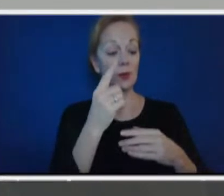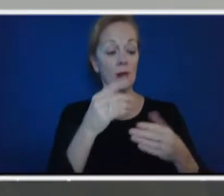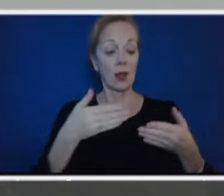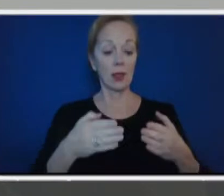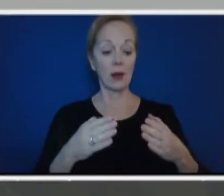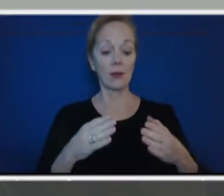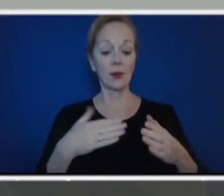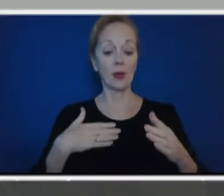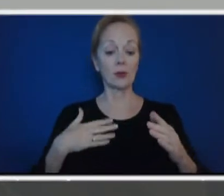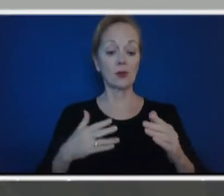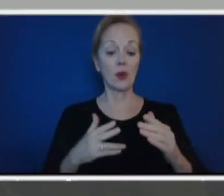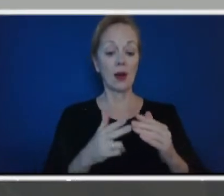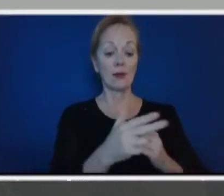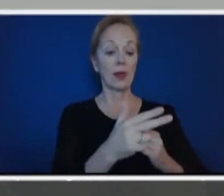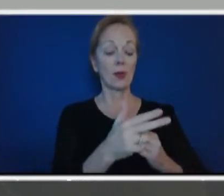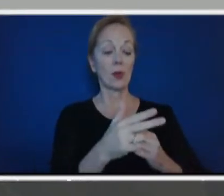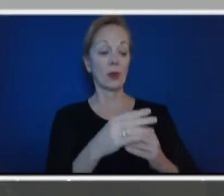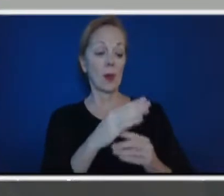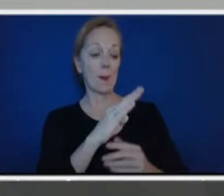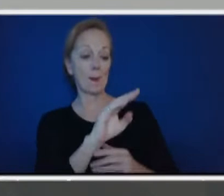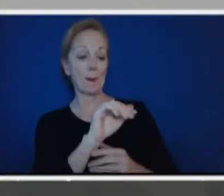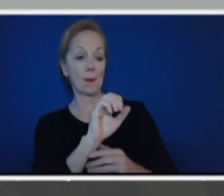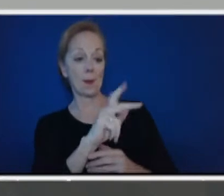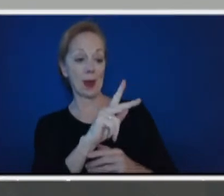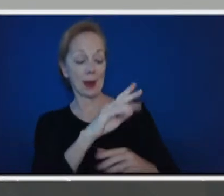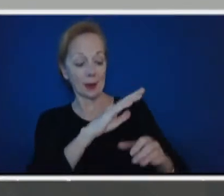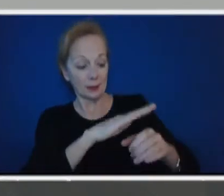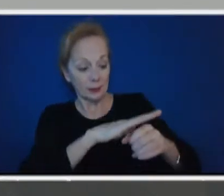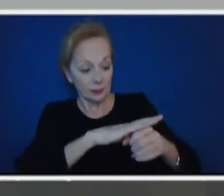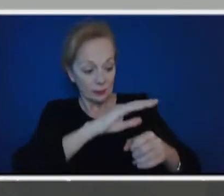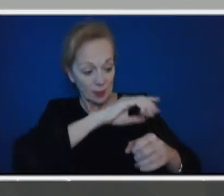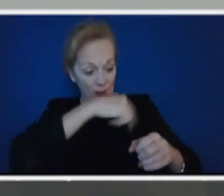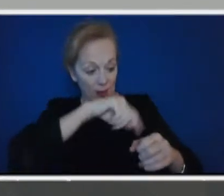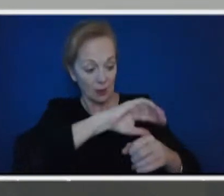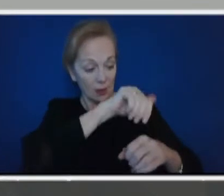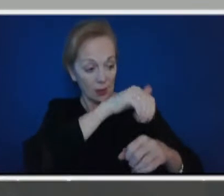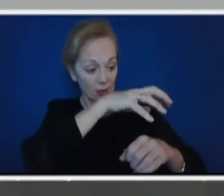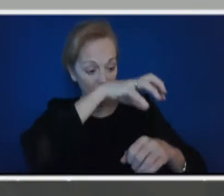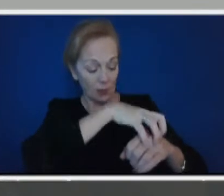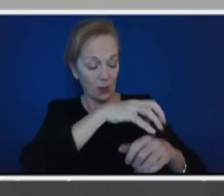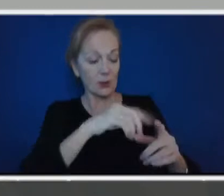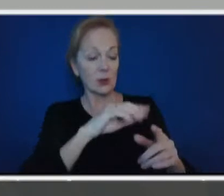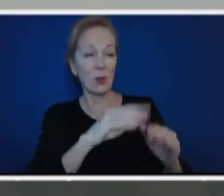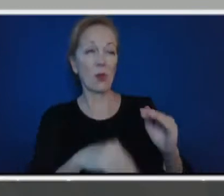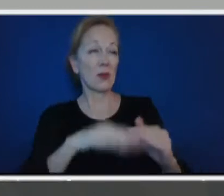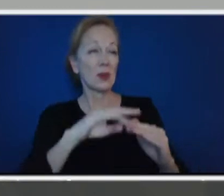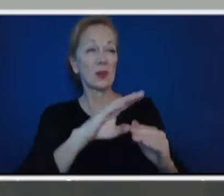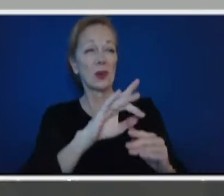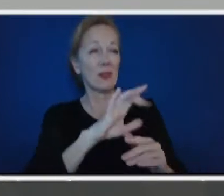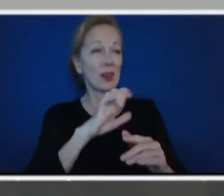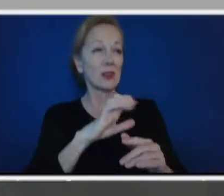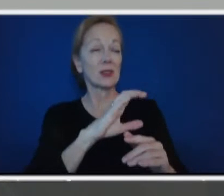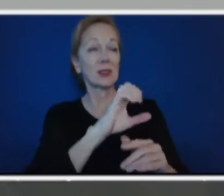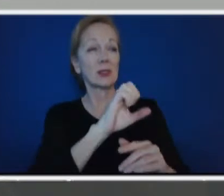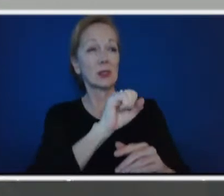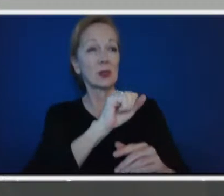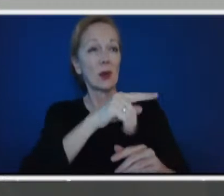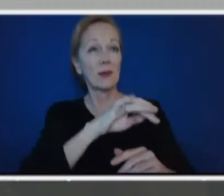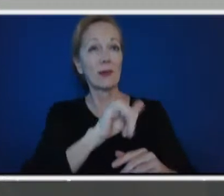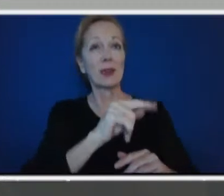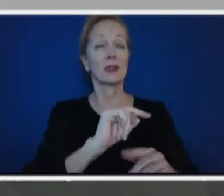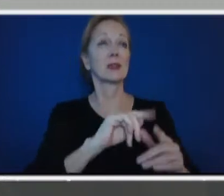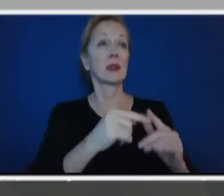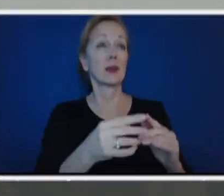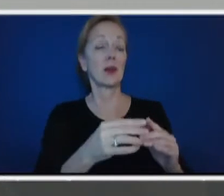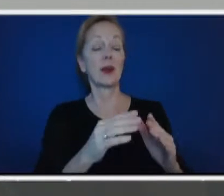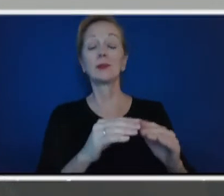drive-through with a bank branch, as well as an expansion of no more than 2,500 square feet until redevelopment occurs. Again, there's